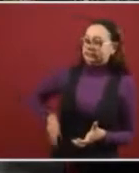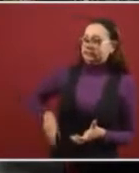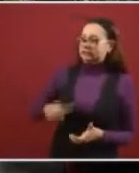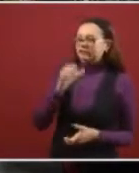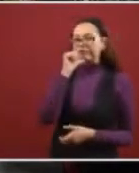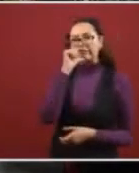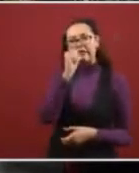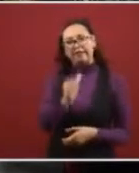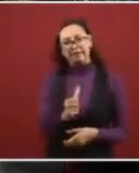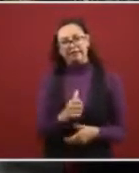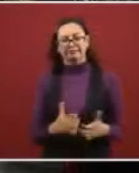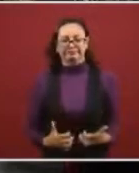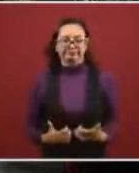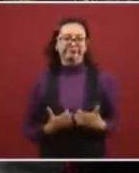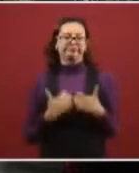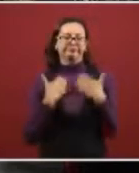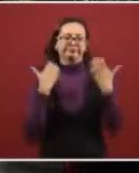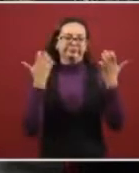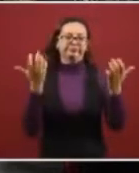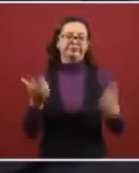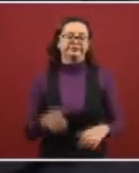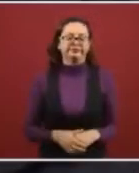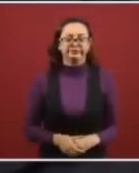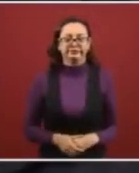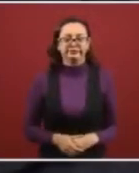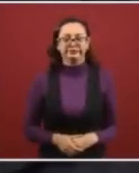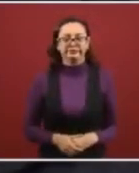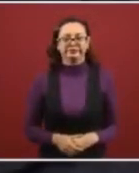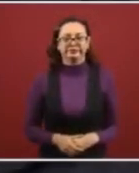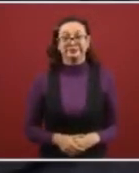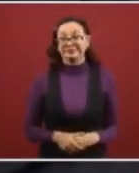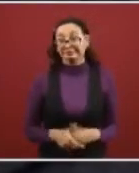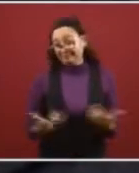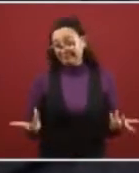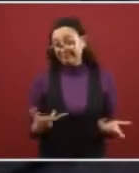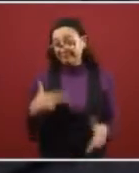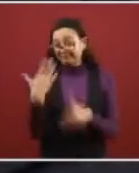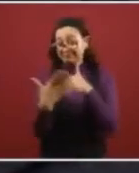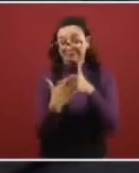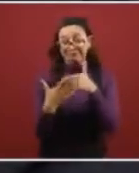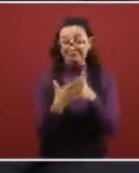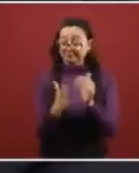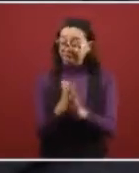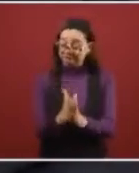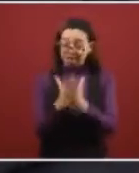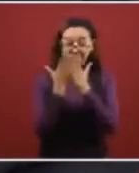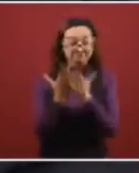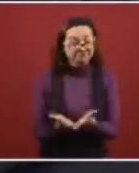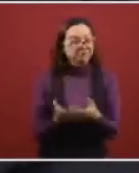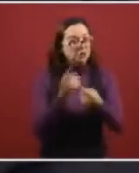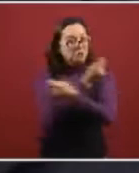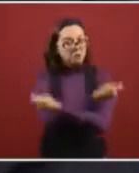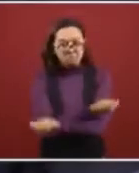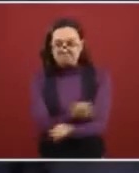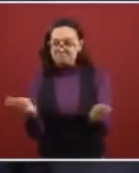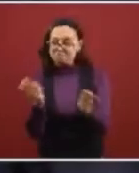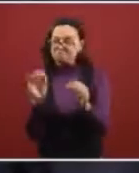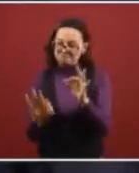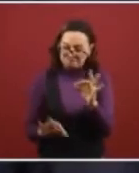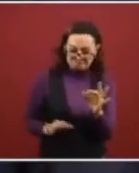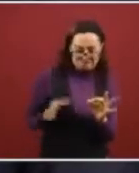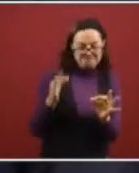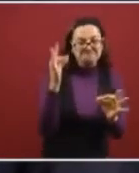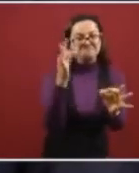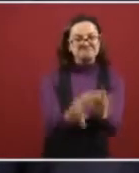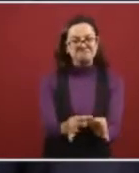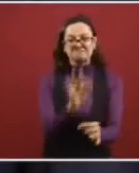Y vamos a distribuir los libros. And we're going to distribute y van the books. A llegar and they are going to get there on